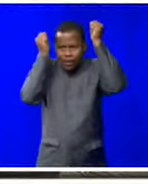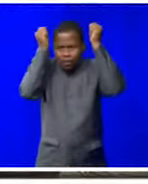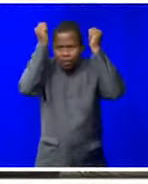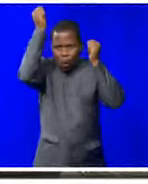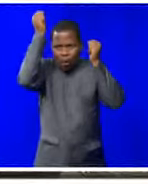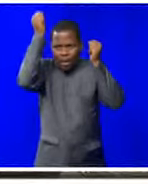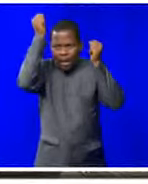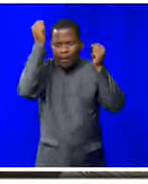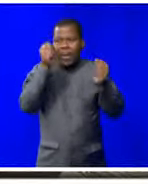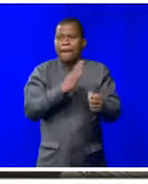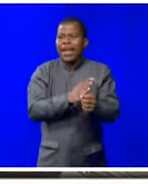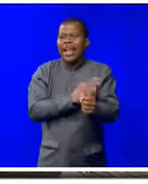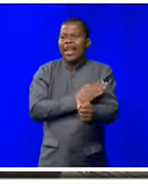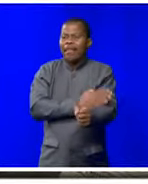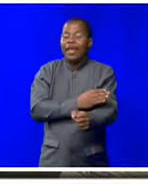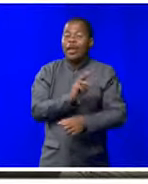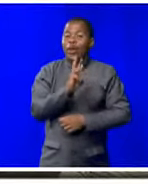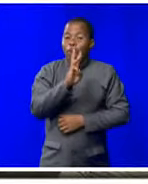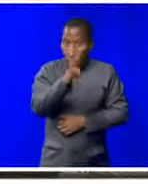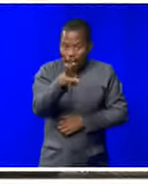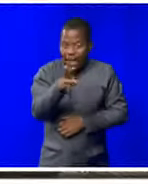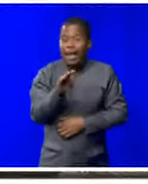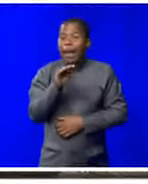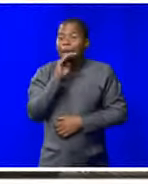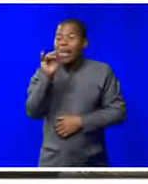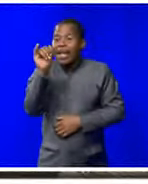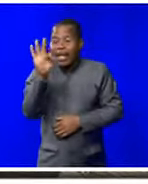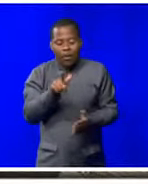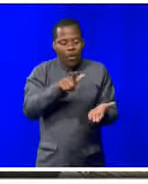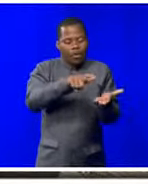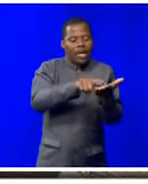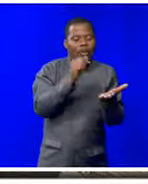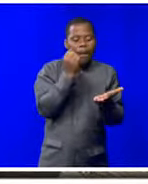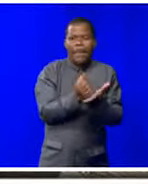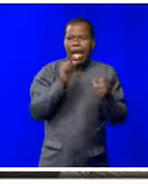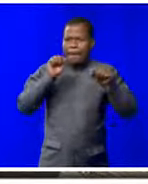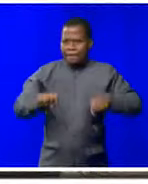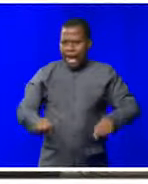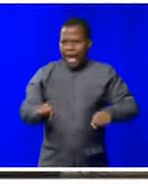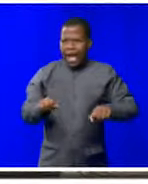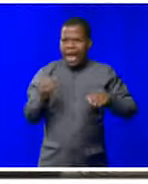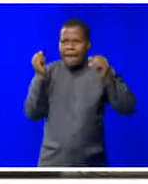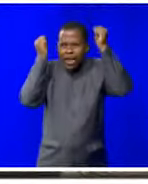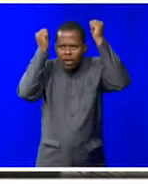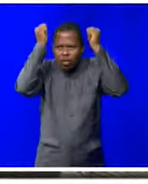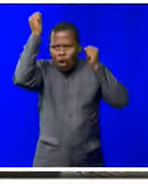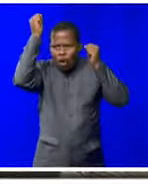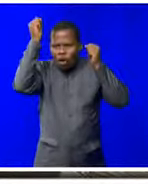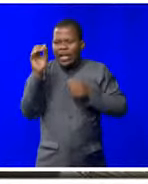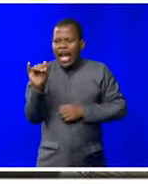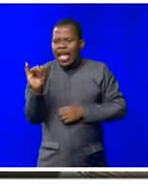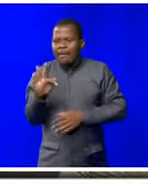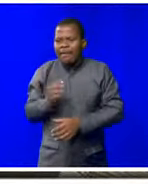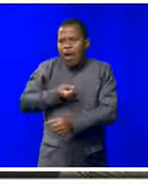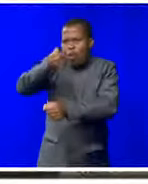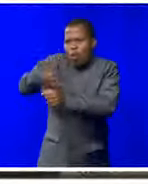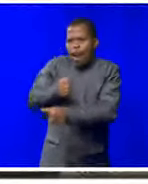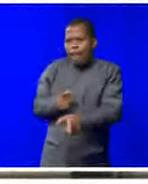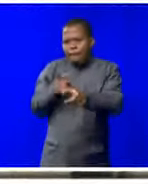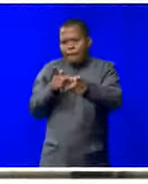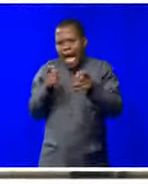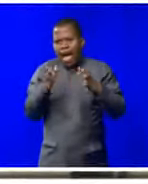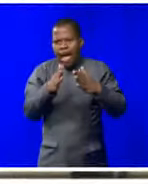kutsi emasotsha now passa lo mthetho sekata ukhona nawo ukuthi a compensate like the other security